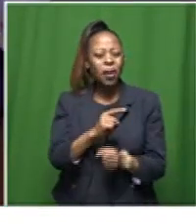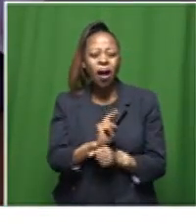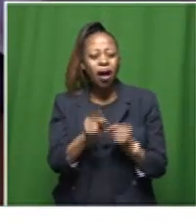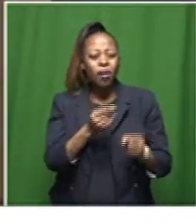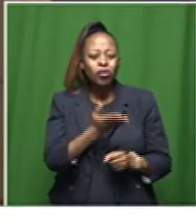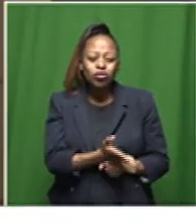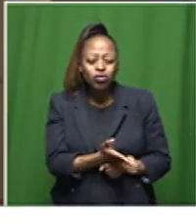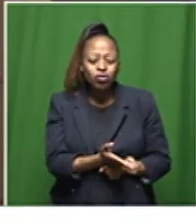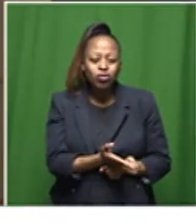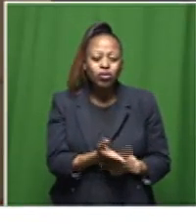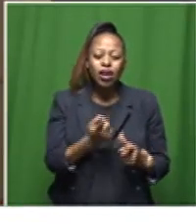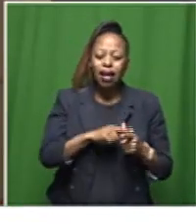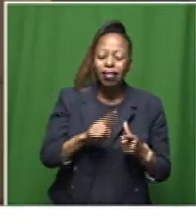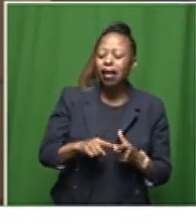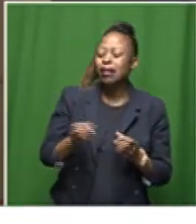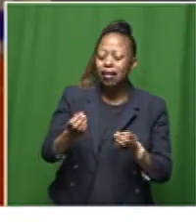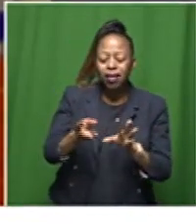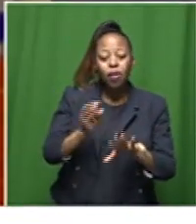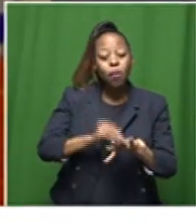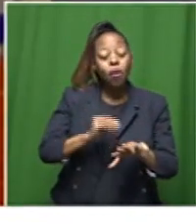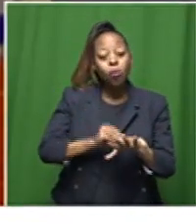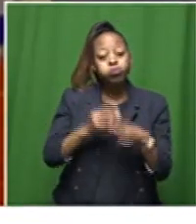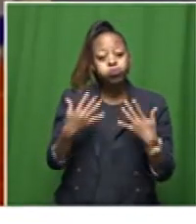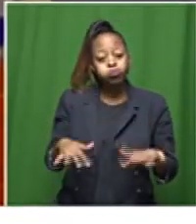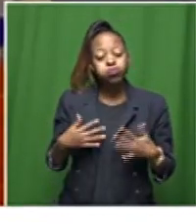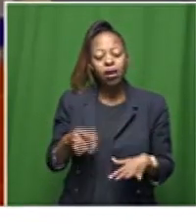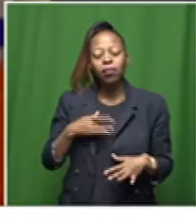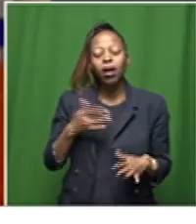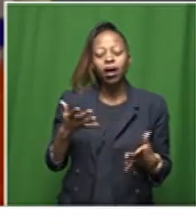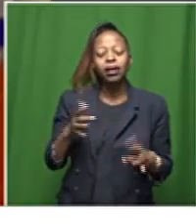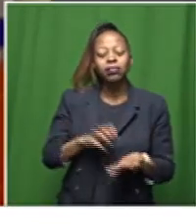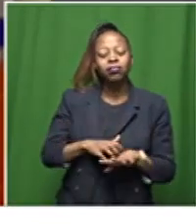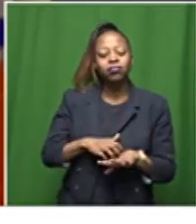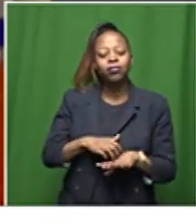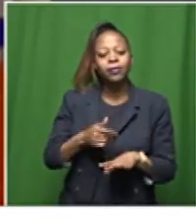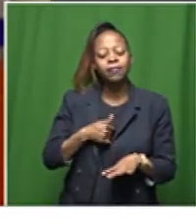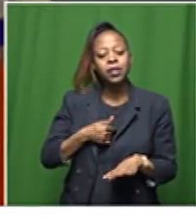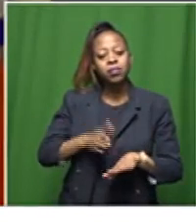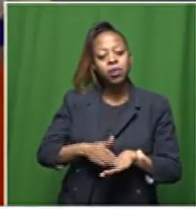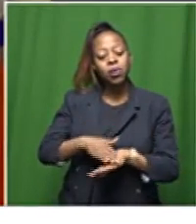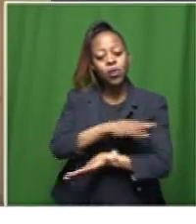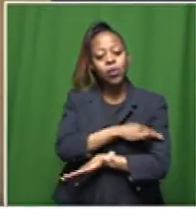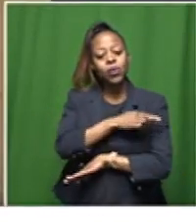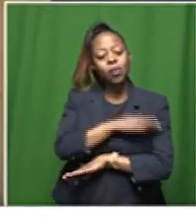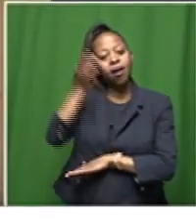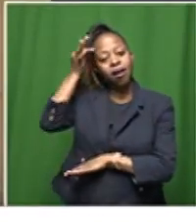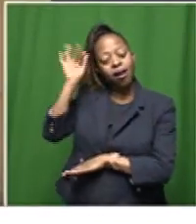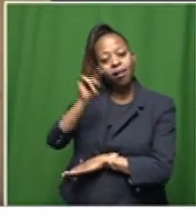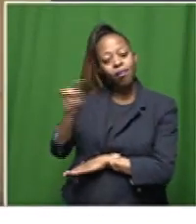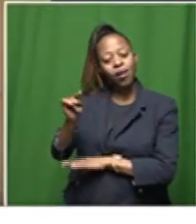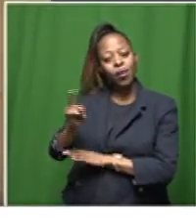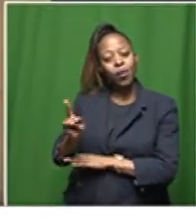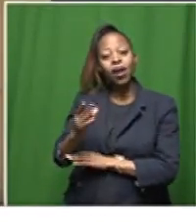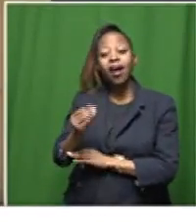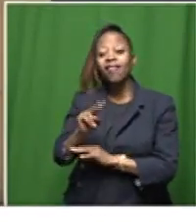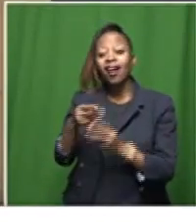wena from o batla o sokodisa engwe e nyontshang ka o fitisa ya go di sepetlele tsa government go na